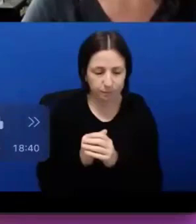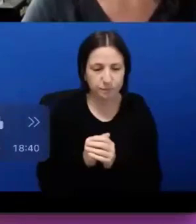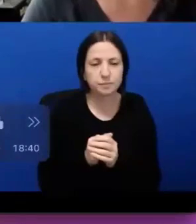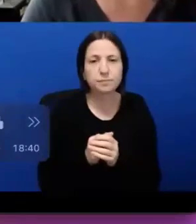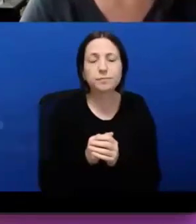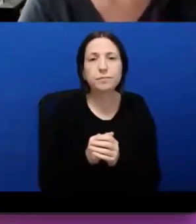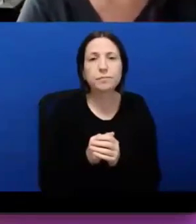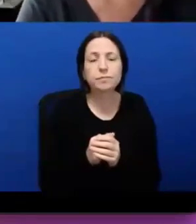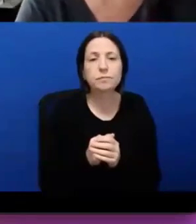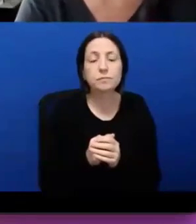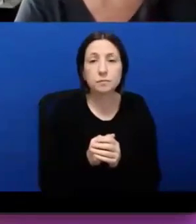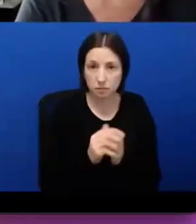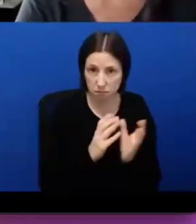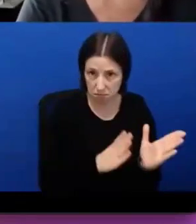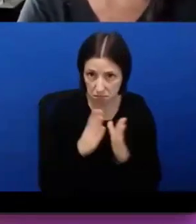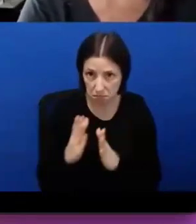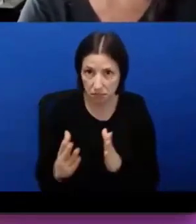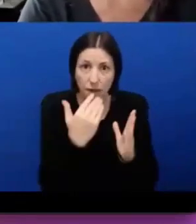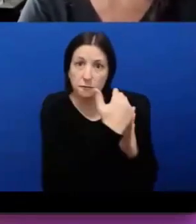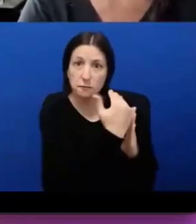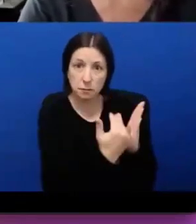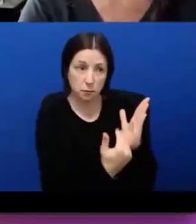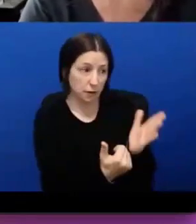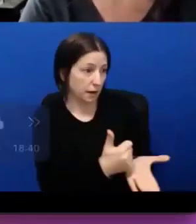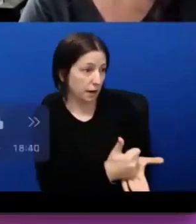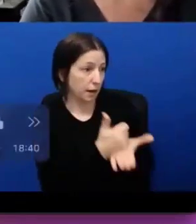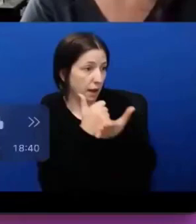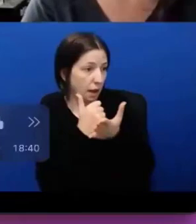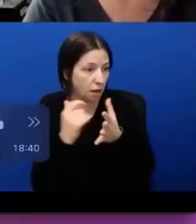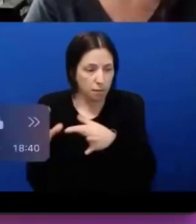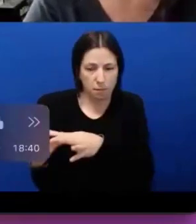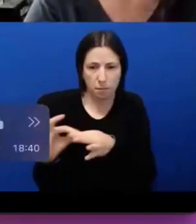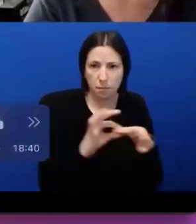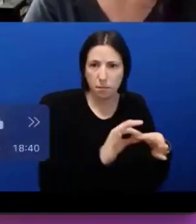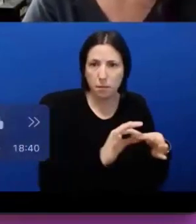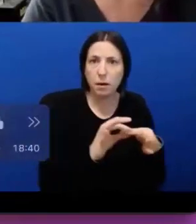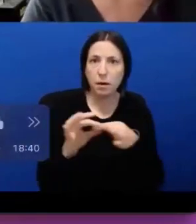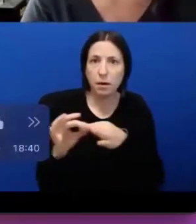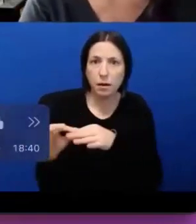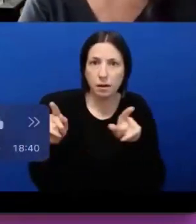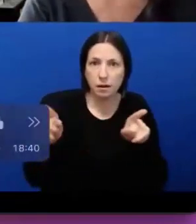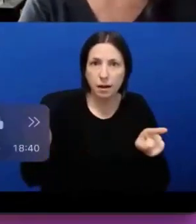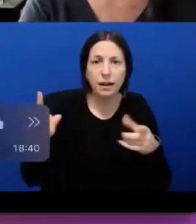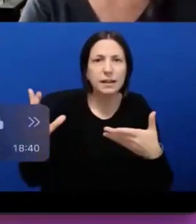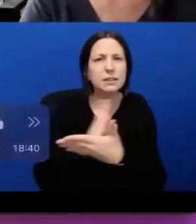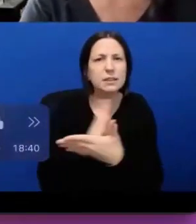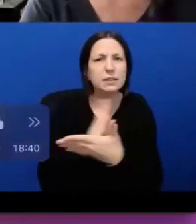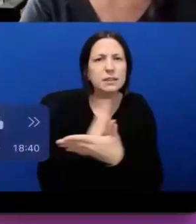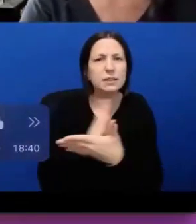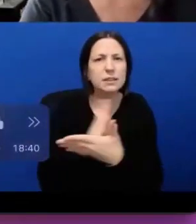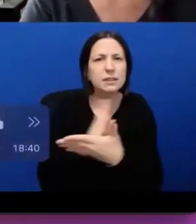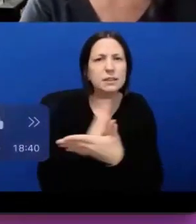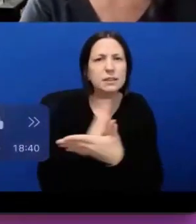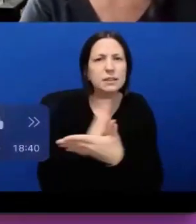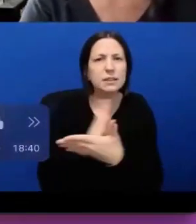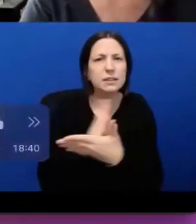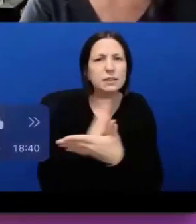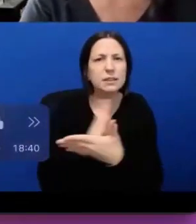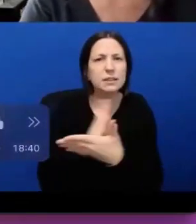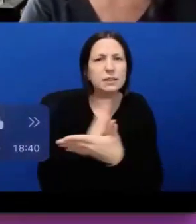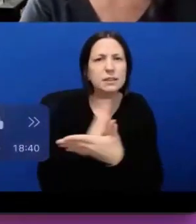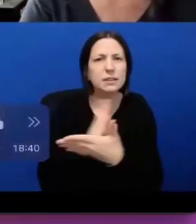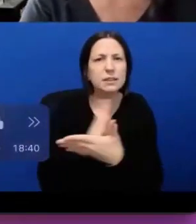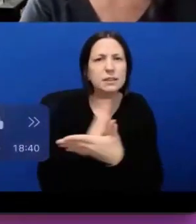side. Help us to bridge ideas and practices that are considered in that continuum of play-based learning. So like I